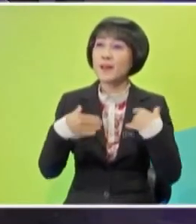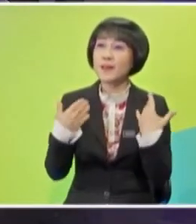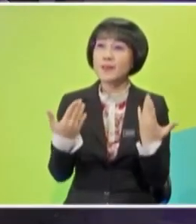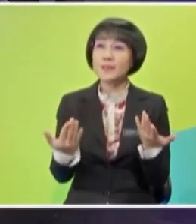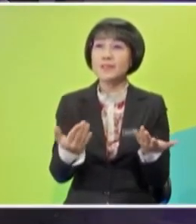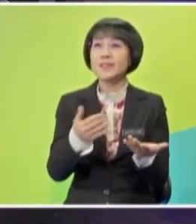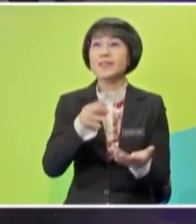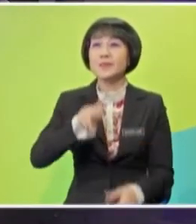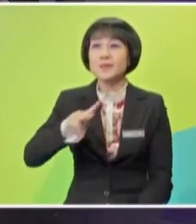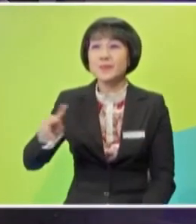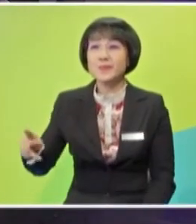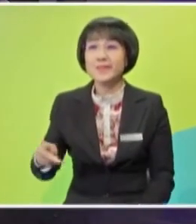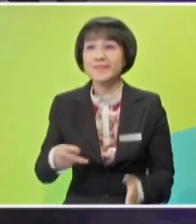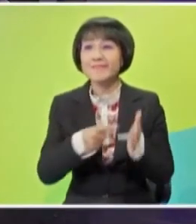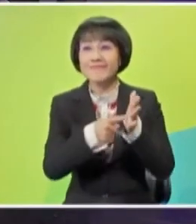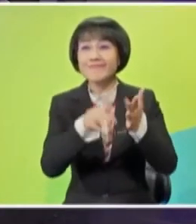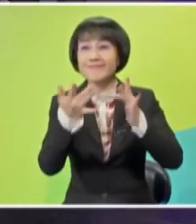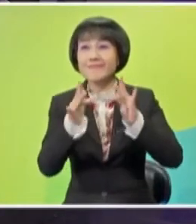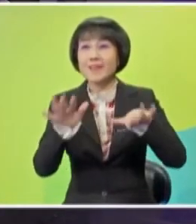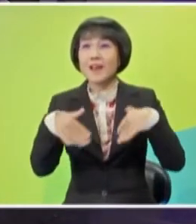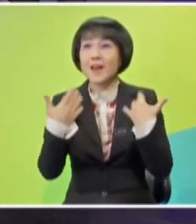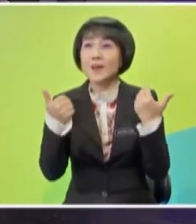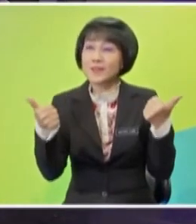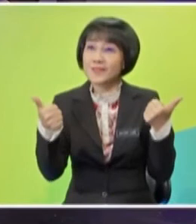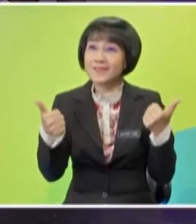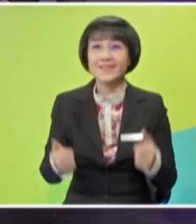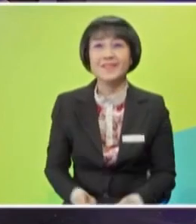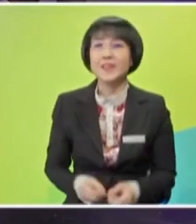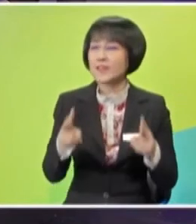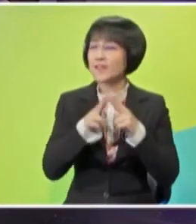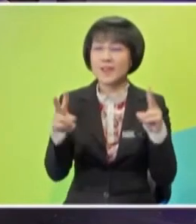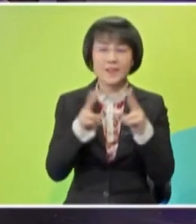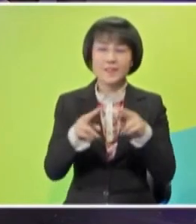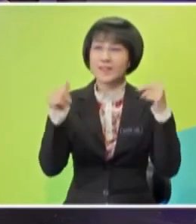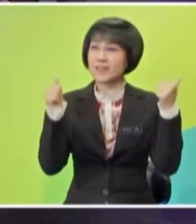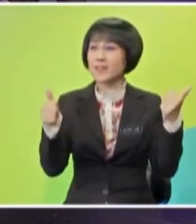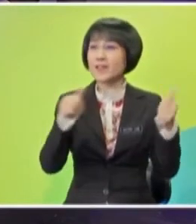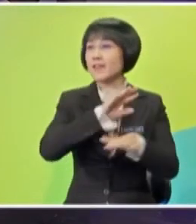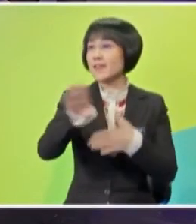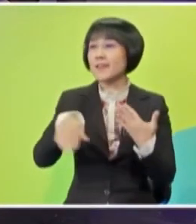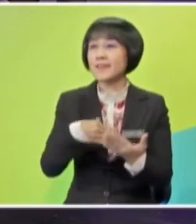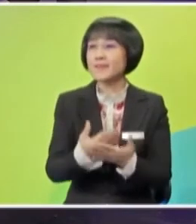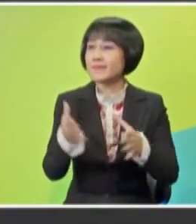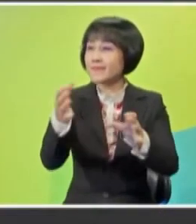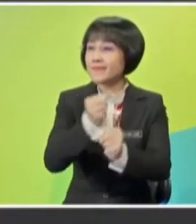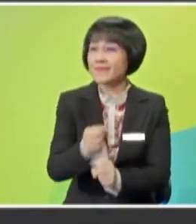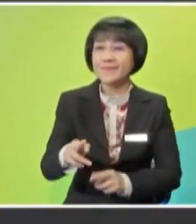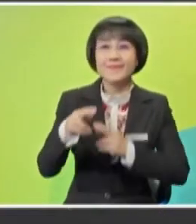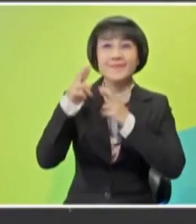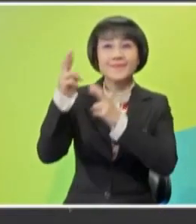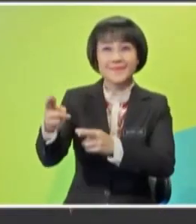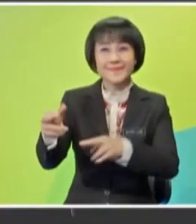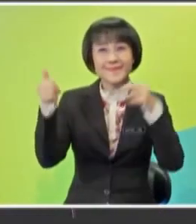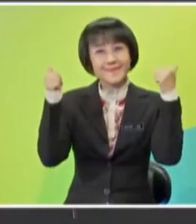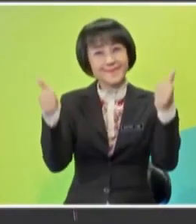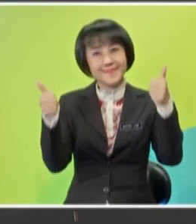overall performance of our pupils who are online today? How well did they do? They did well, as you've seen. They got all the rewards. So well done,